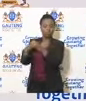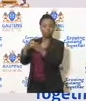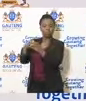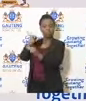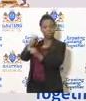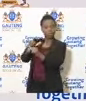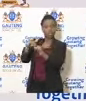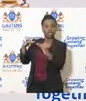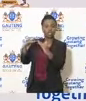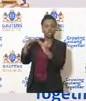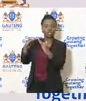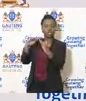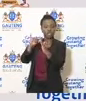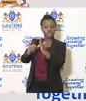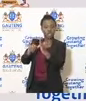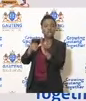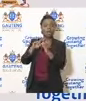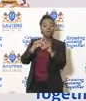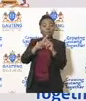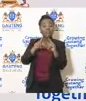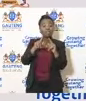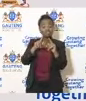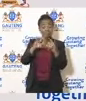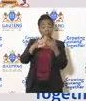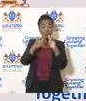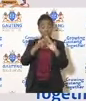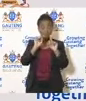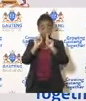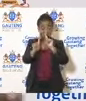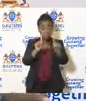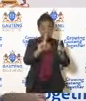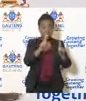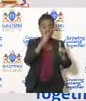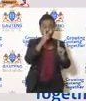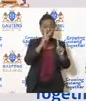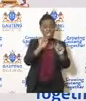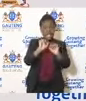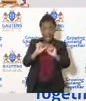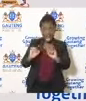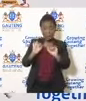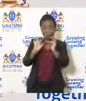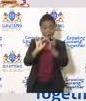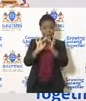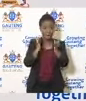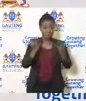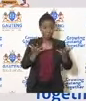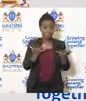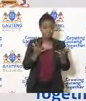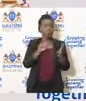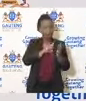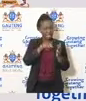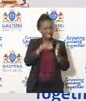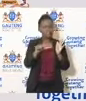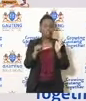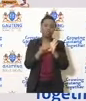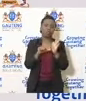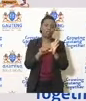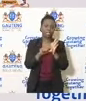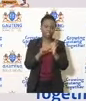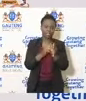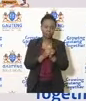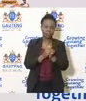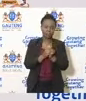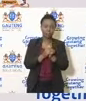got into the community to search for their contacts, because that's where the critical. And then we put in place